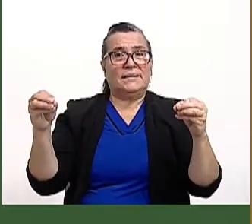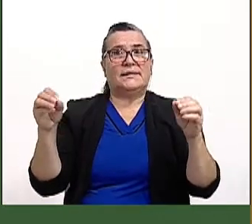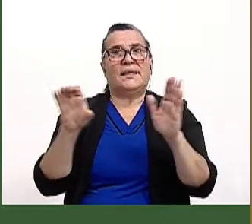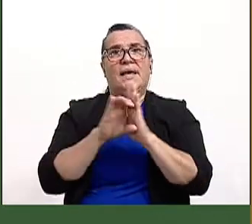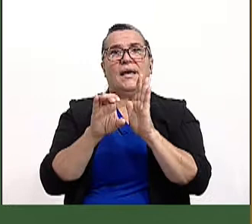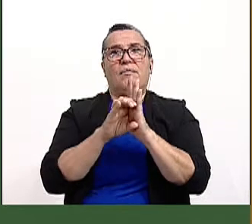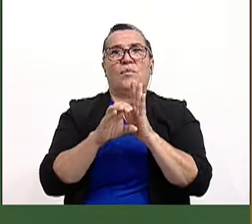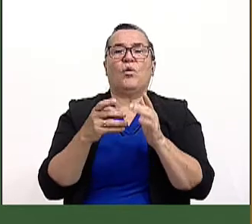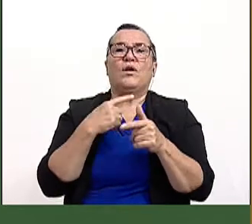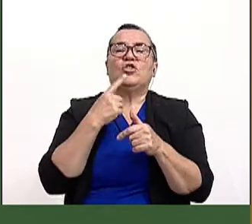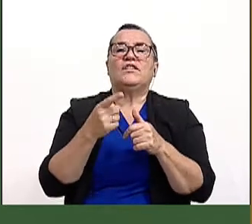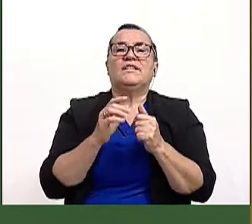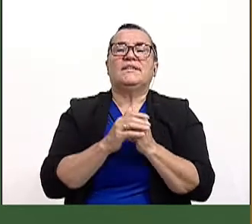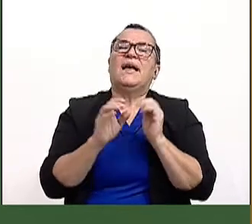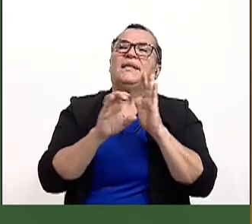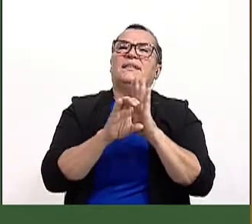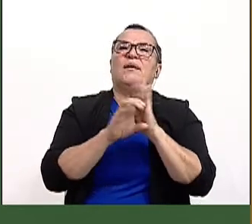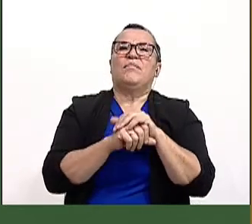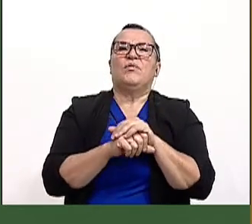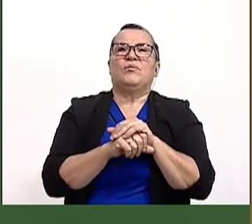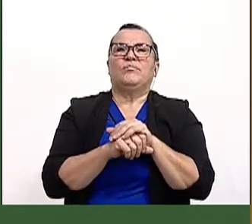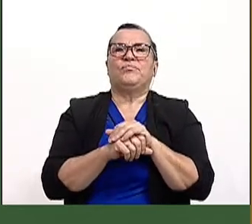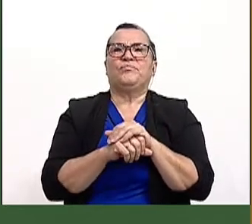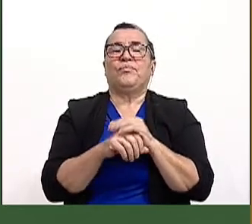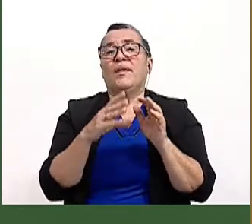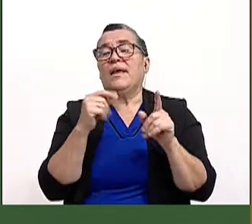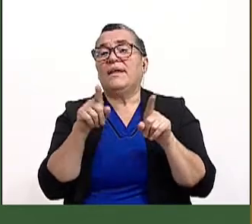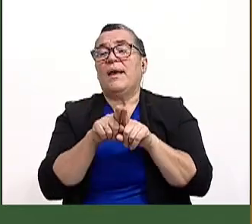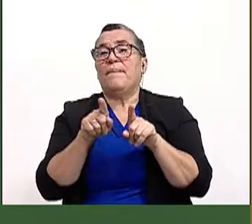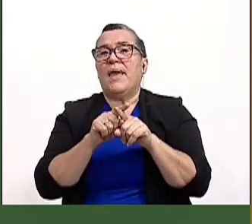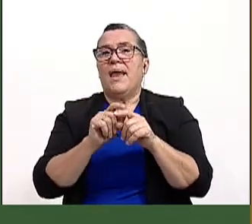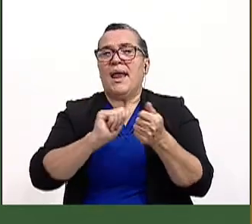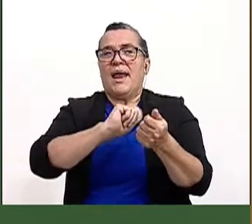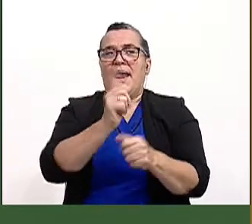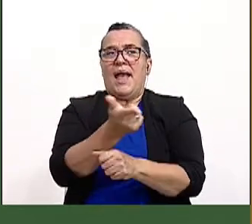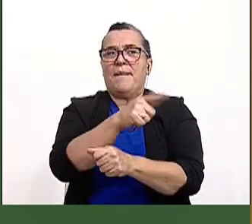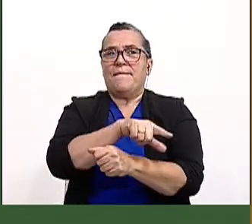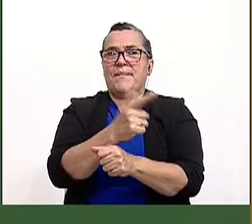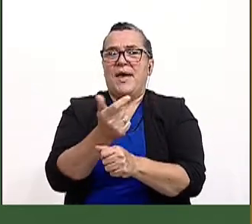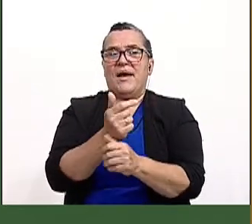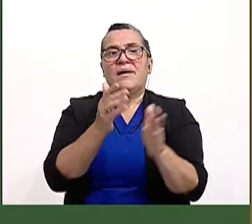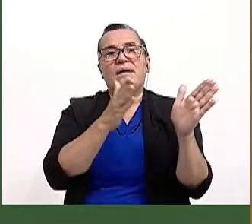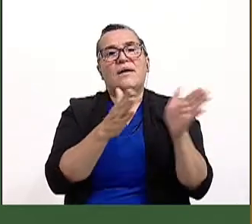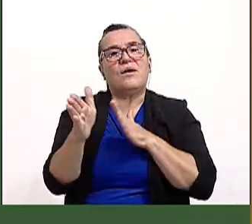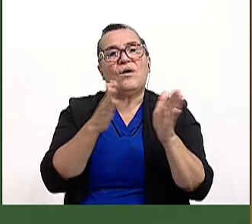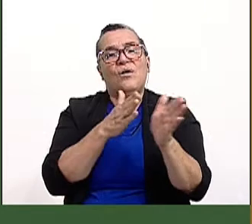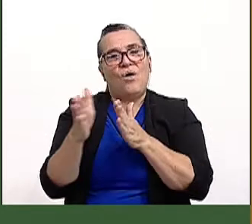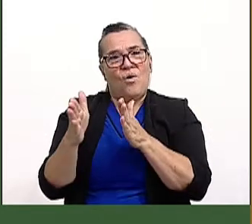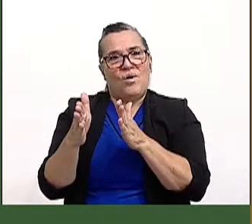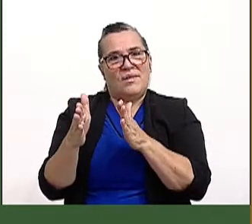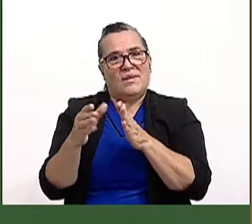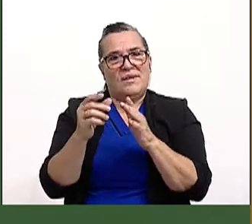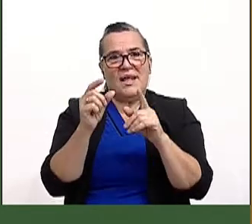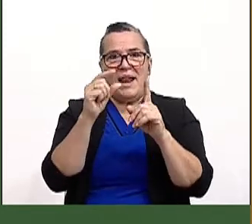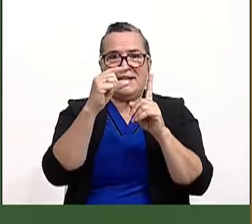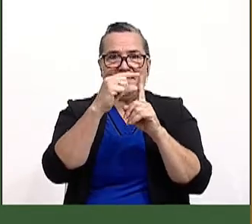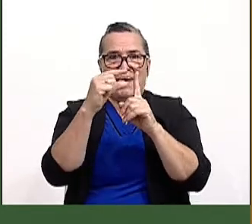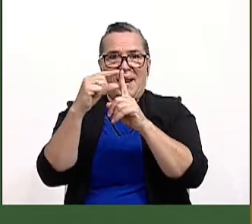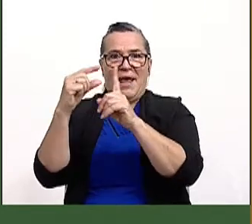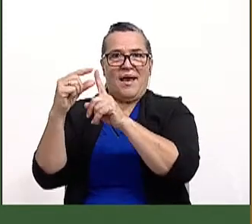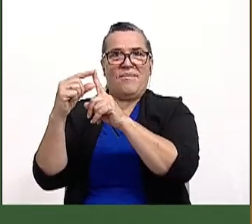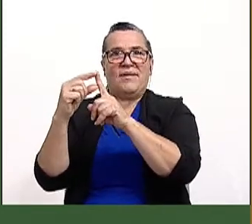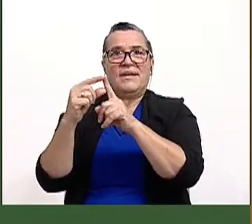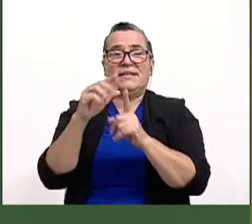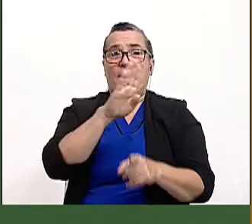example, we're going to see the examples. And also, we're going to switch the order of the words, in this case, the verb be and